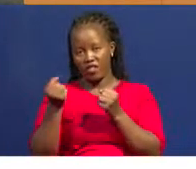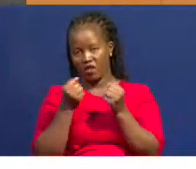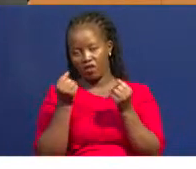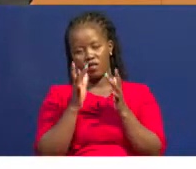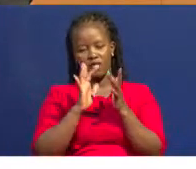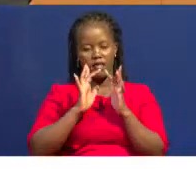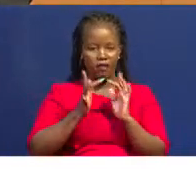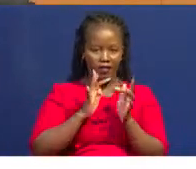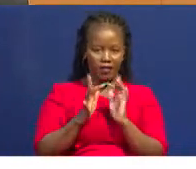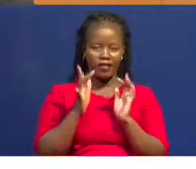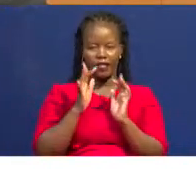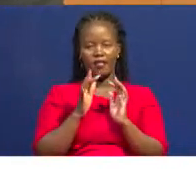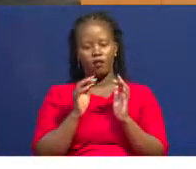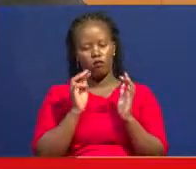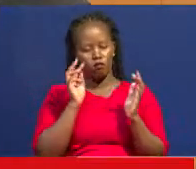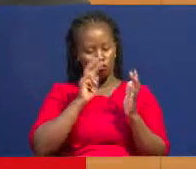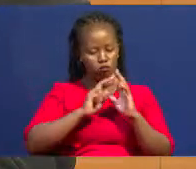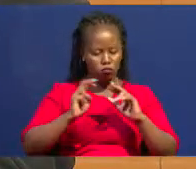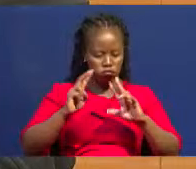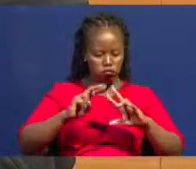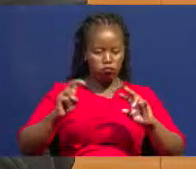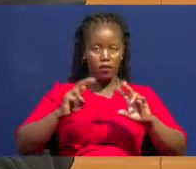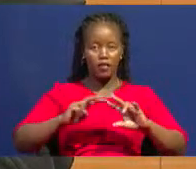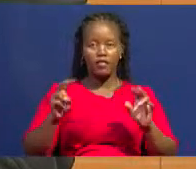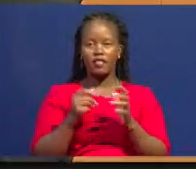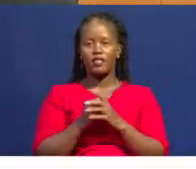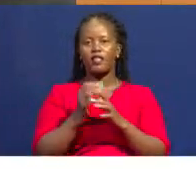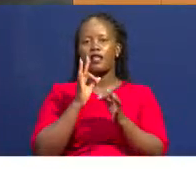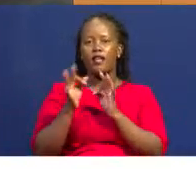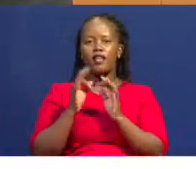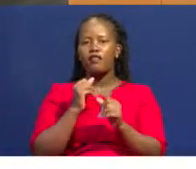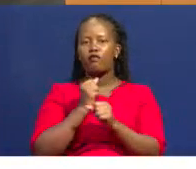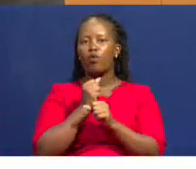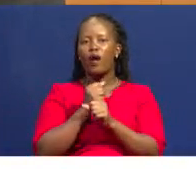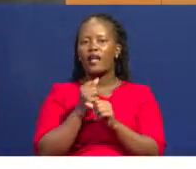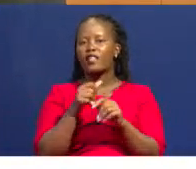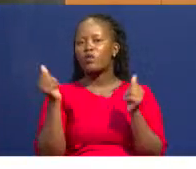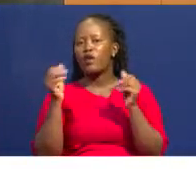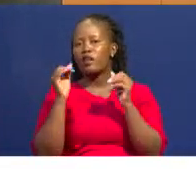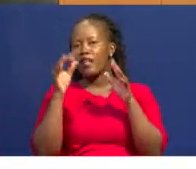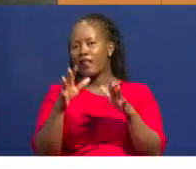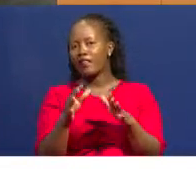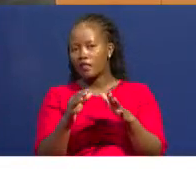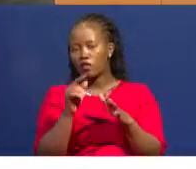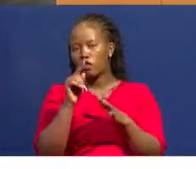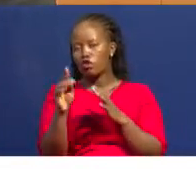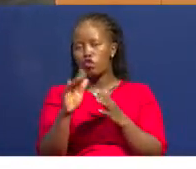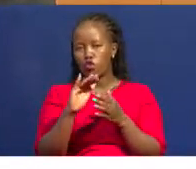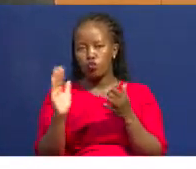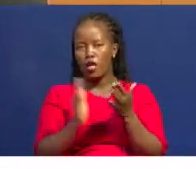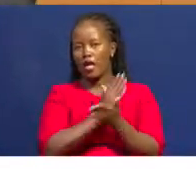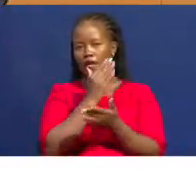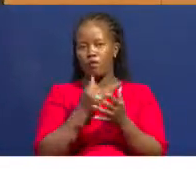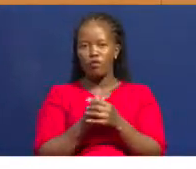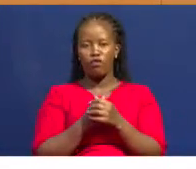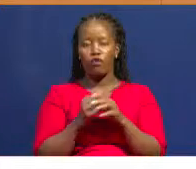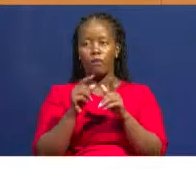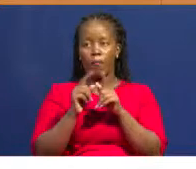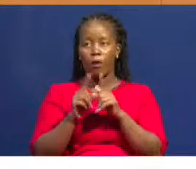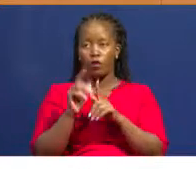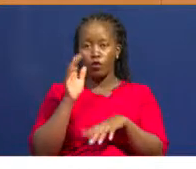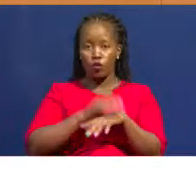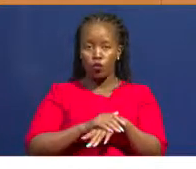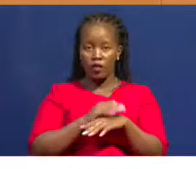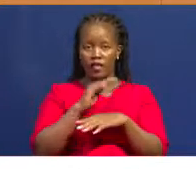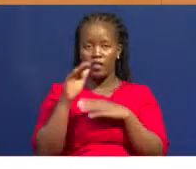you, you fixed that gadget. So if it is not transmitting, for God's sake, you remove that number plate. For you to get that number plate, you must go with the